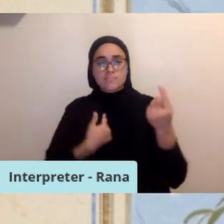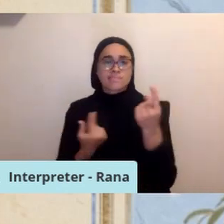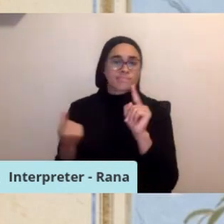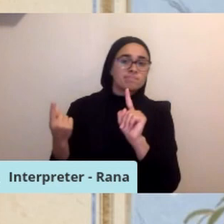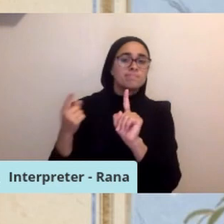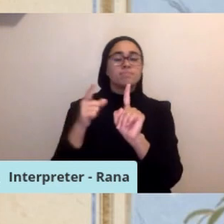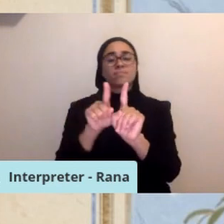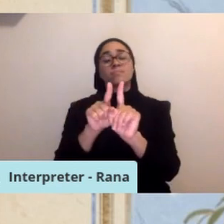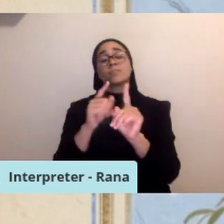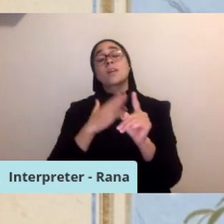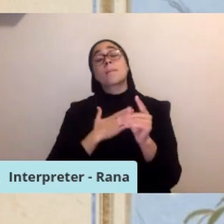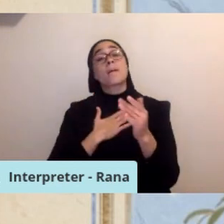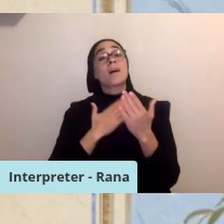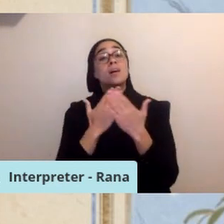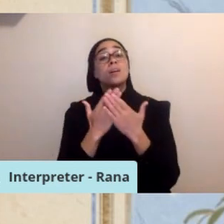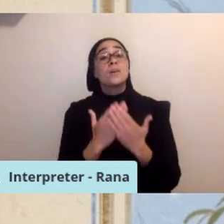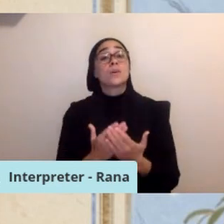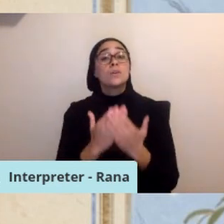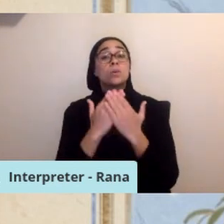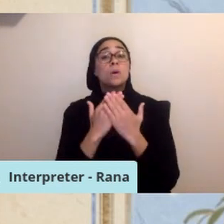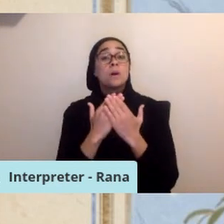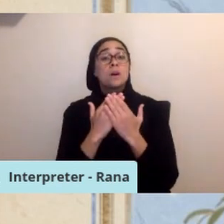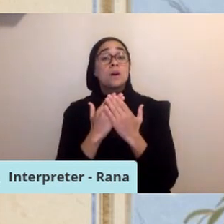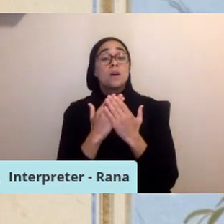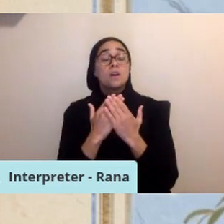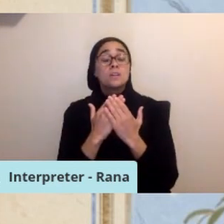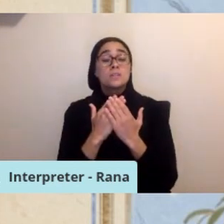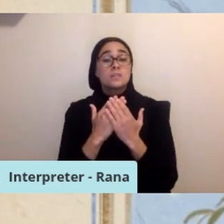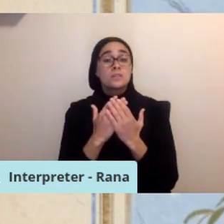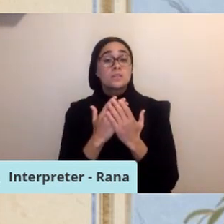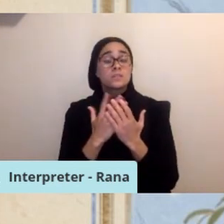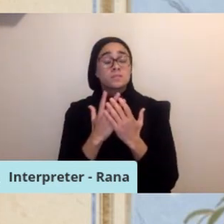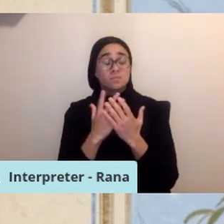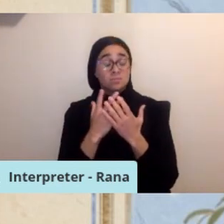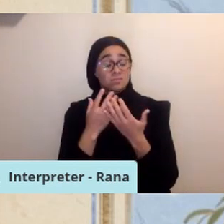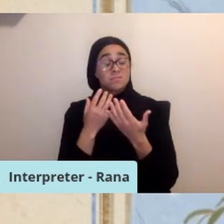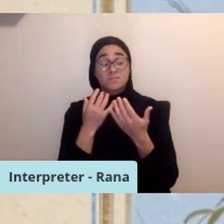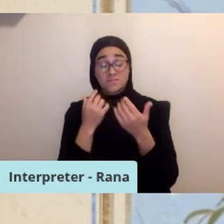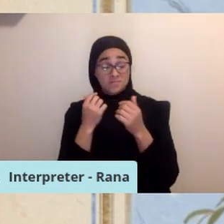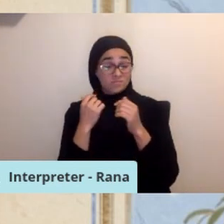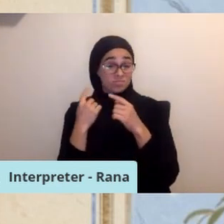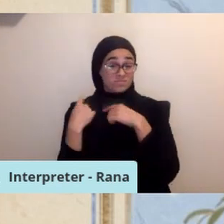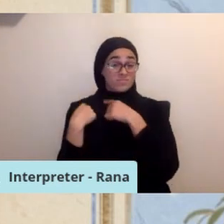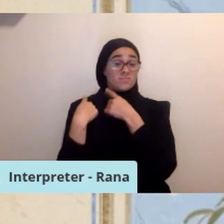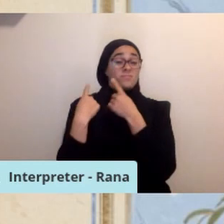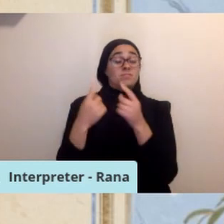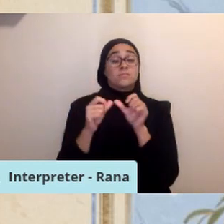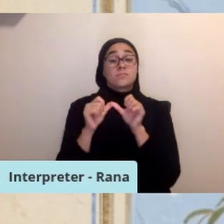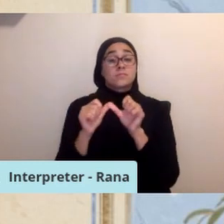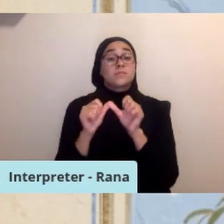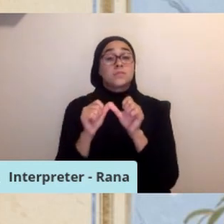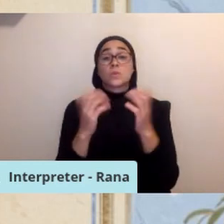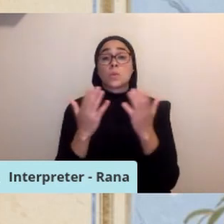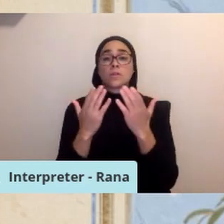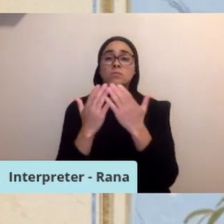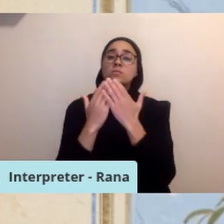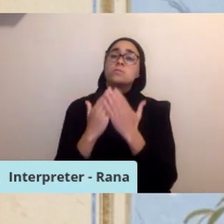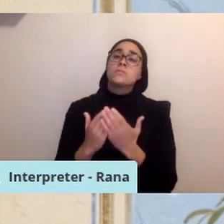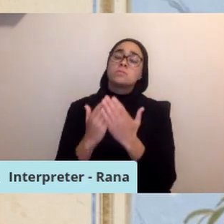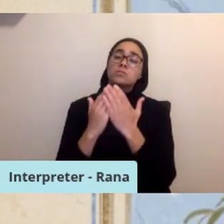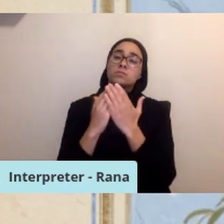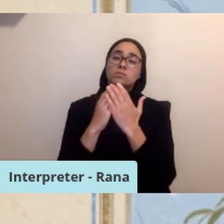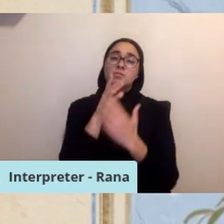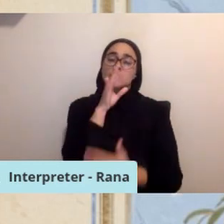My prayer was, and continue to be, Ya Rab, Ya